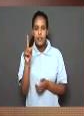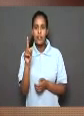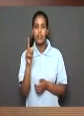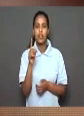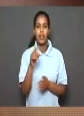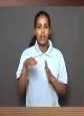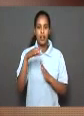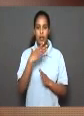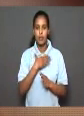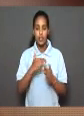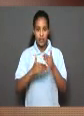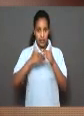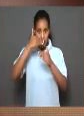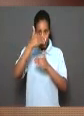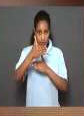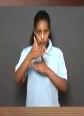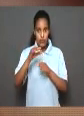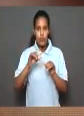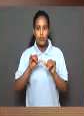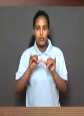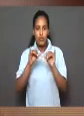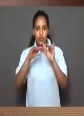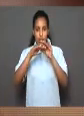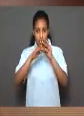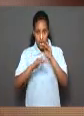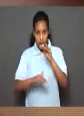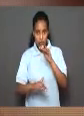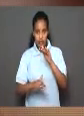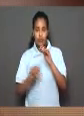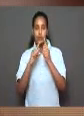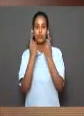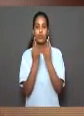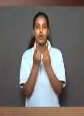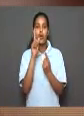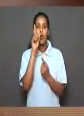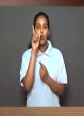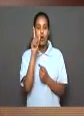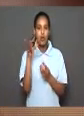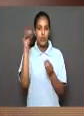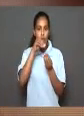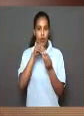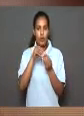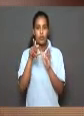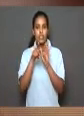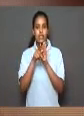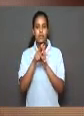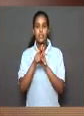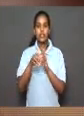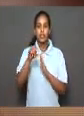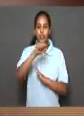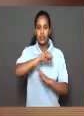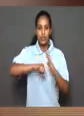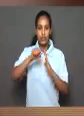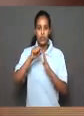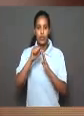Every element that comes next as we move down that group has one more principal